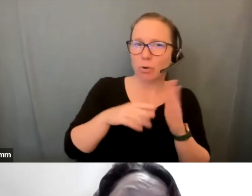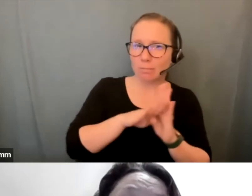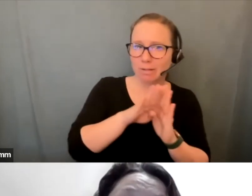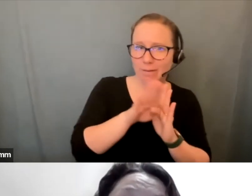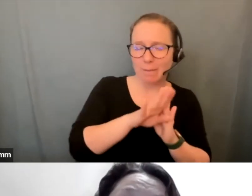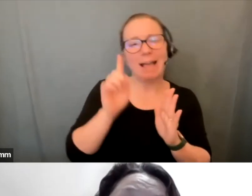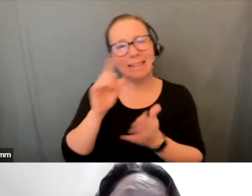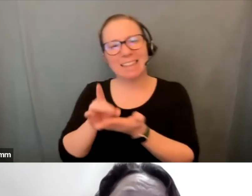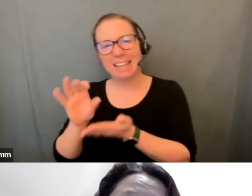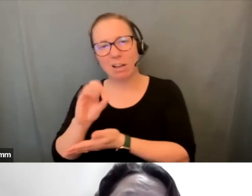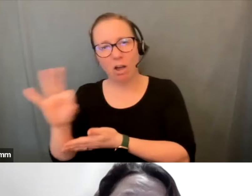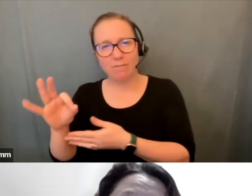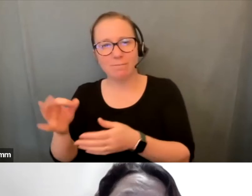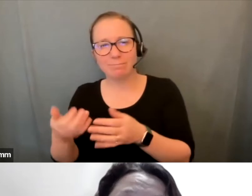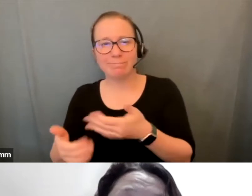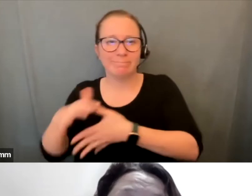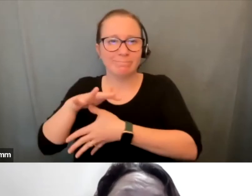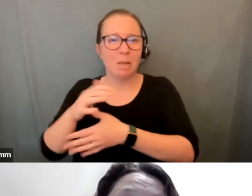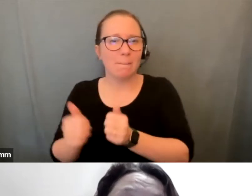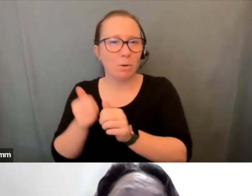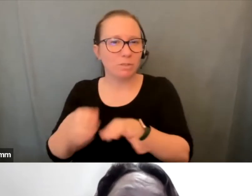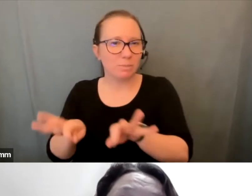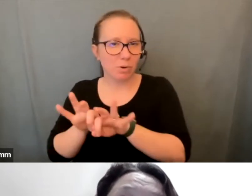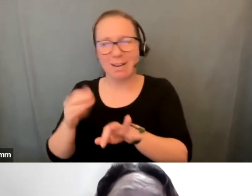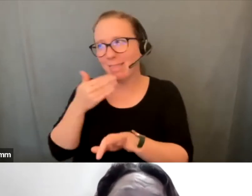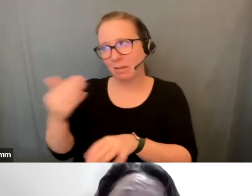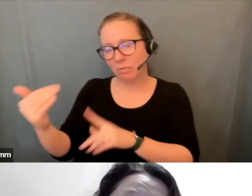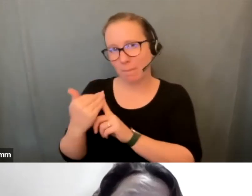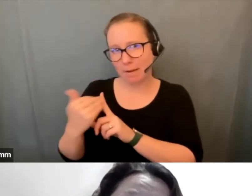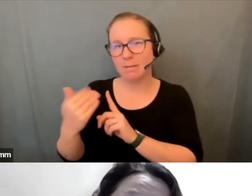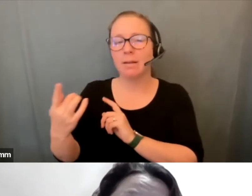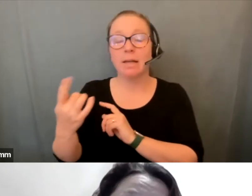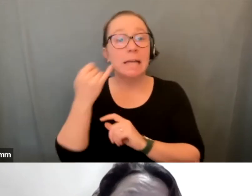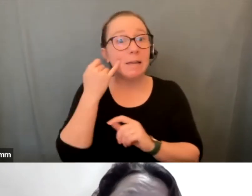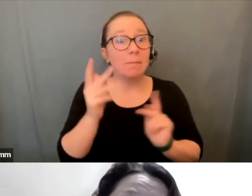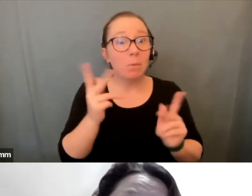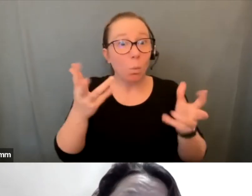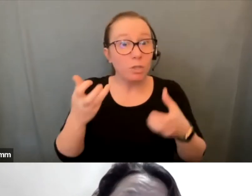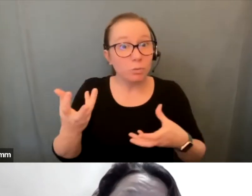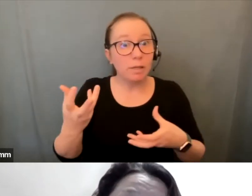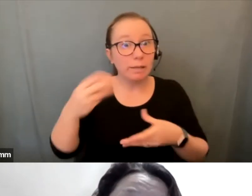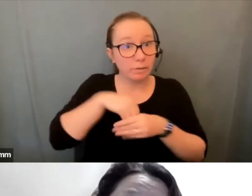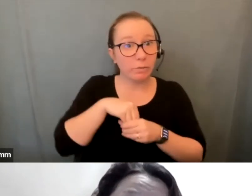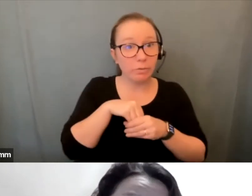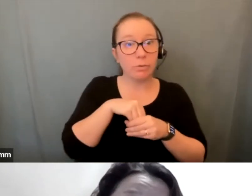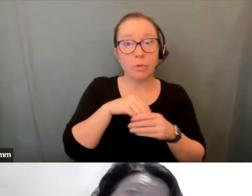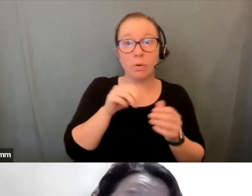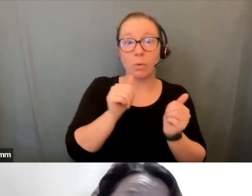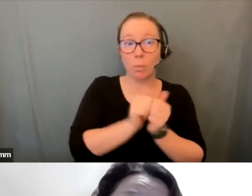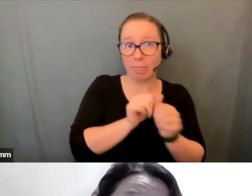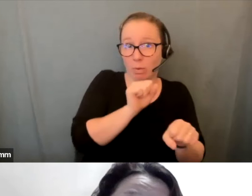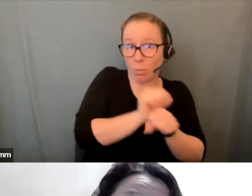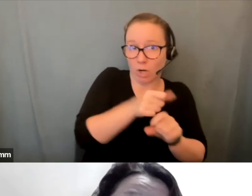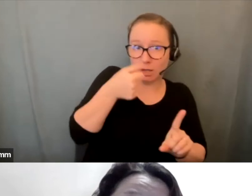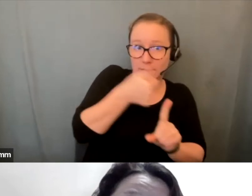the most important thing. So thank you, Jen, for reminding me. But if people do want to be included in the work and